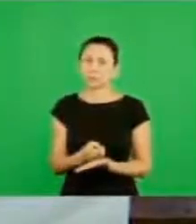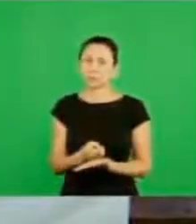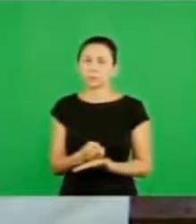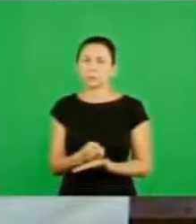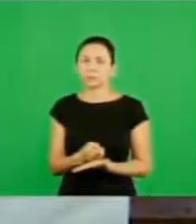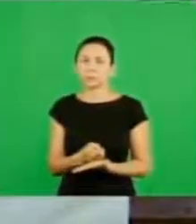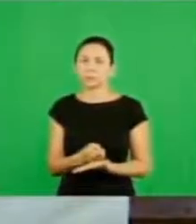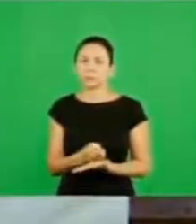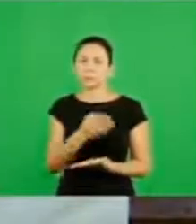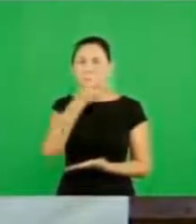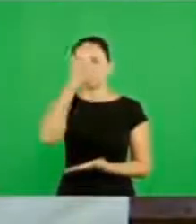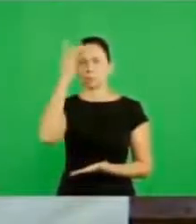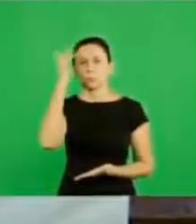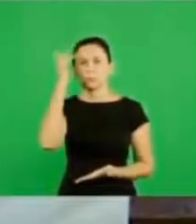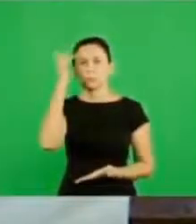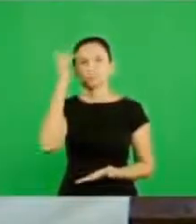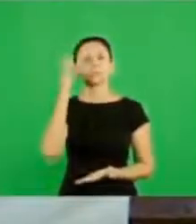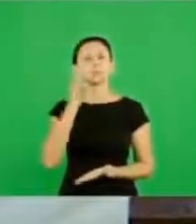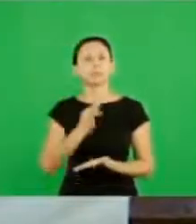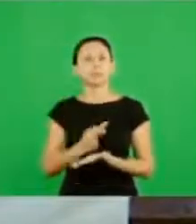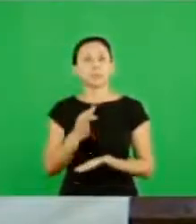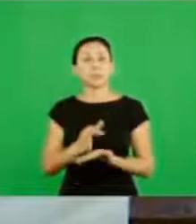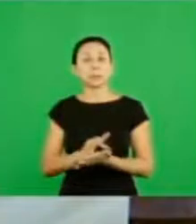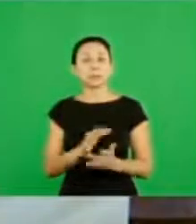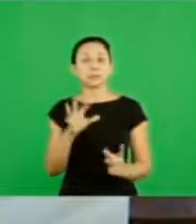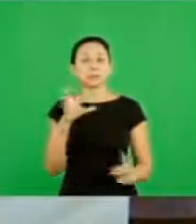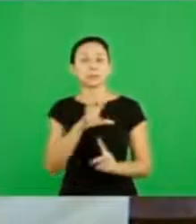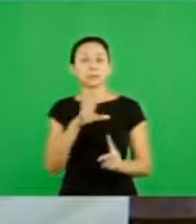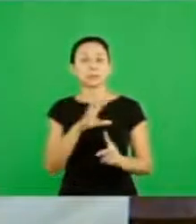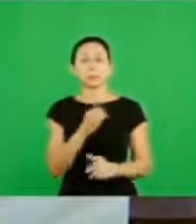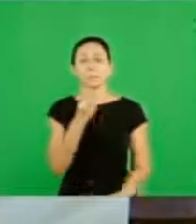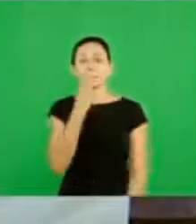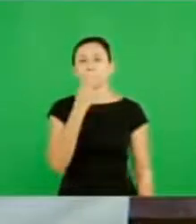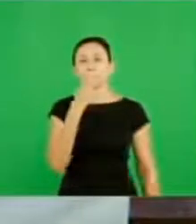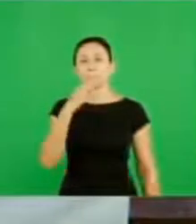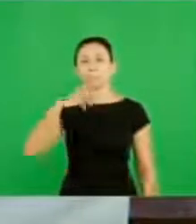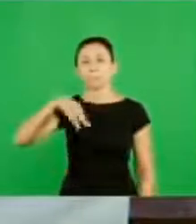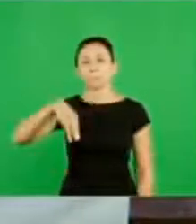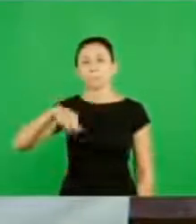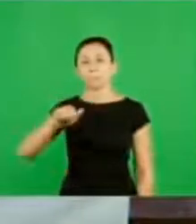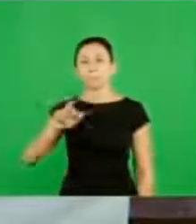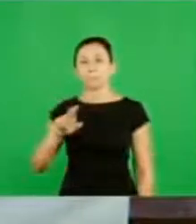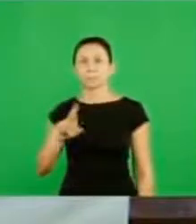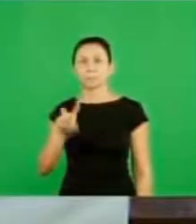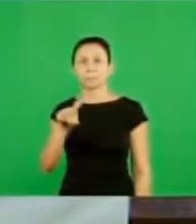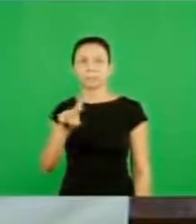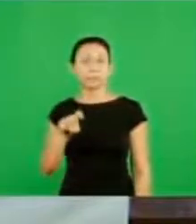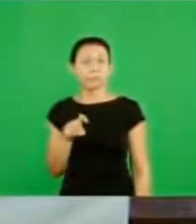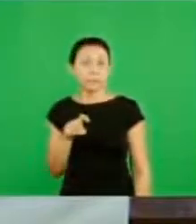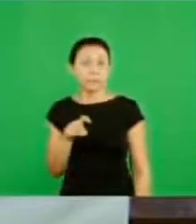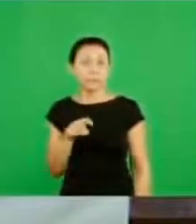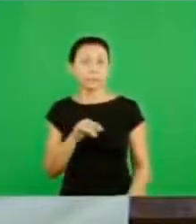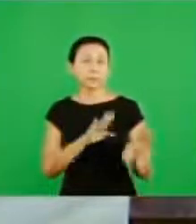he brought great results. Bruno Bauer was the theologist who